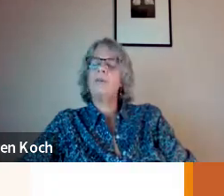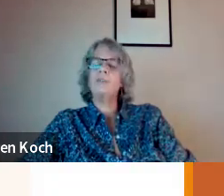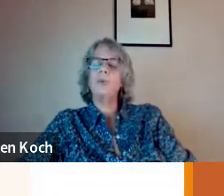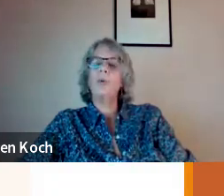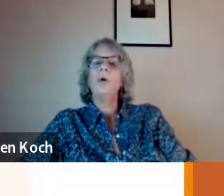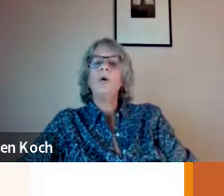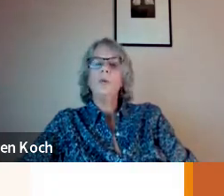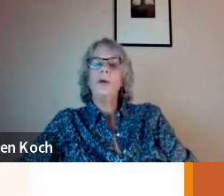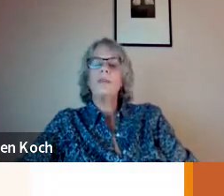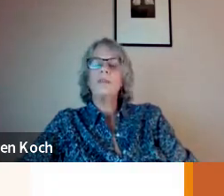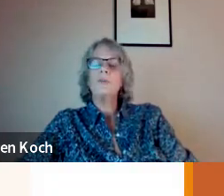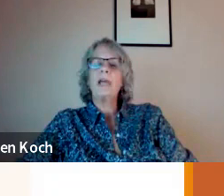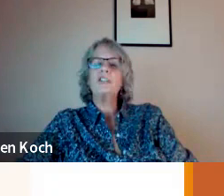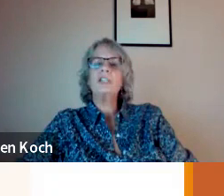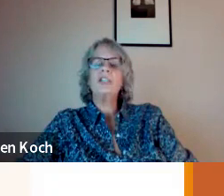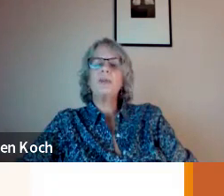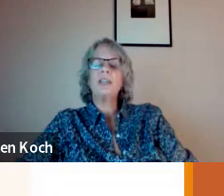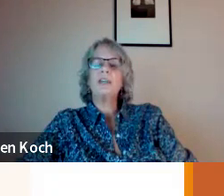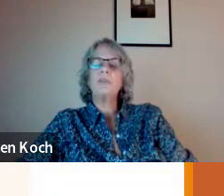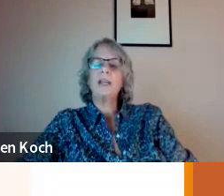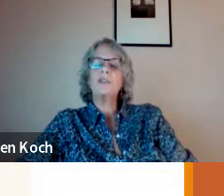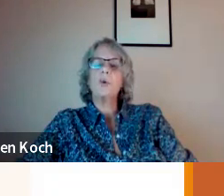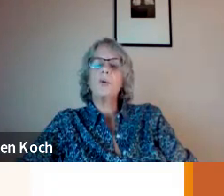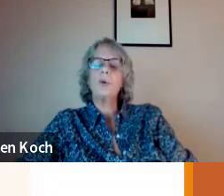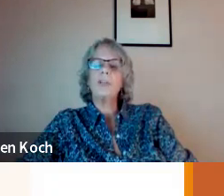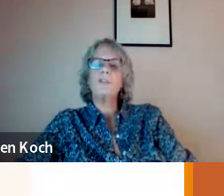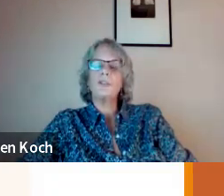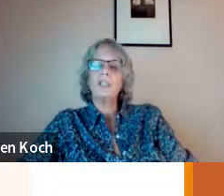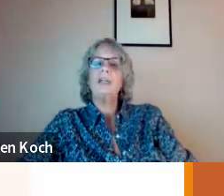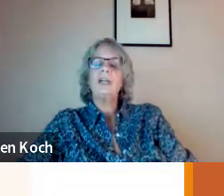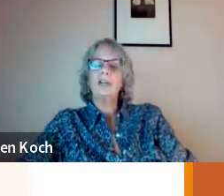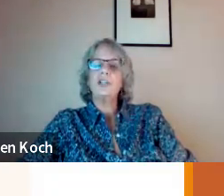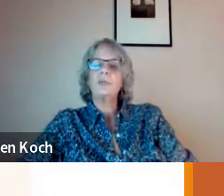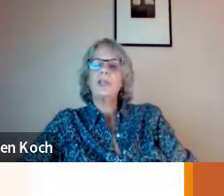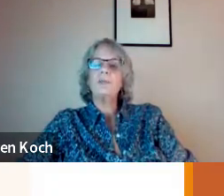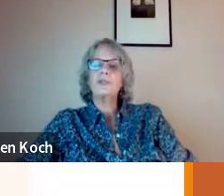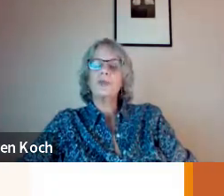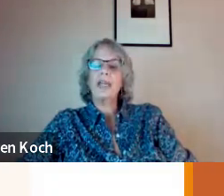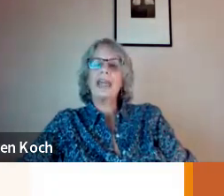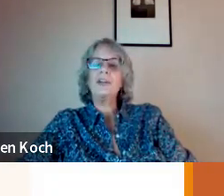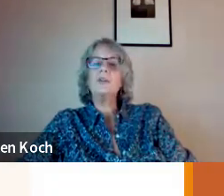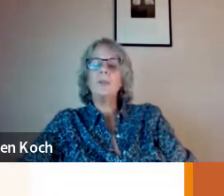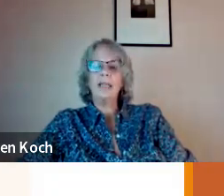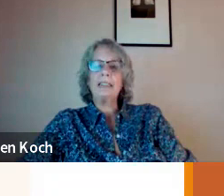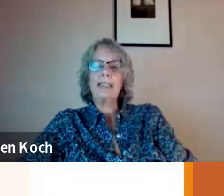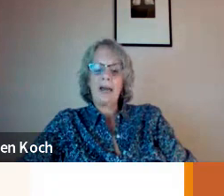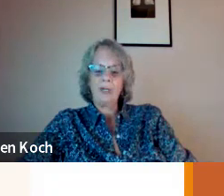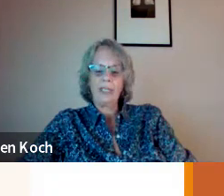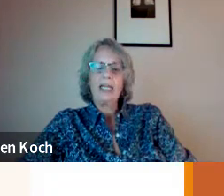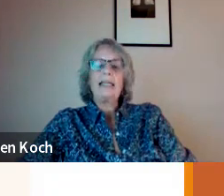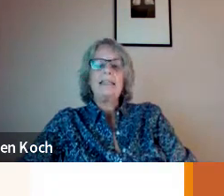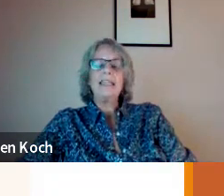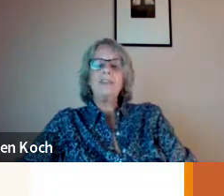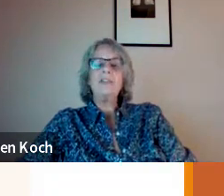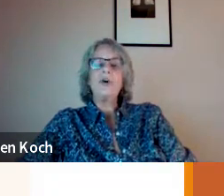not very comfortable with the information he is being given by his court-appointed attorney, a gentleman named Mr. Ray Gaynor from Huntington